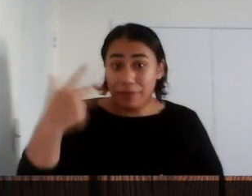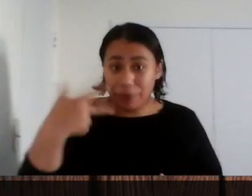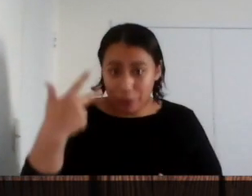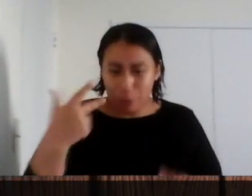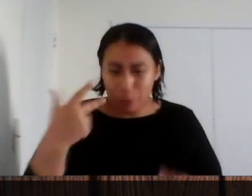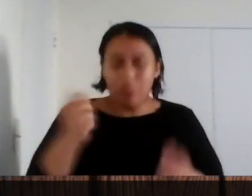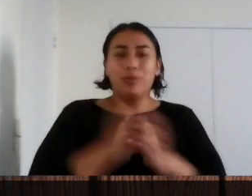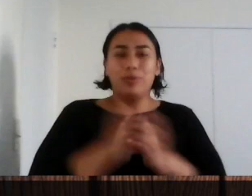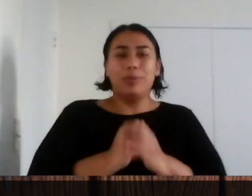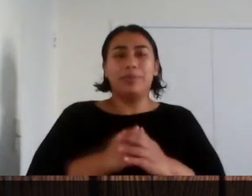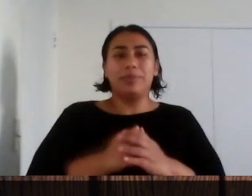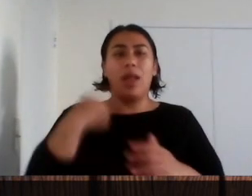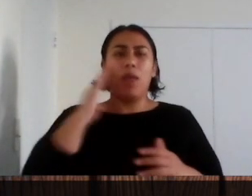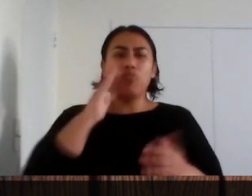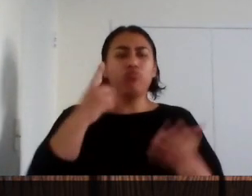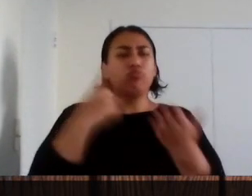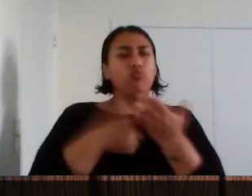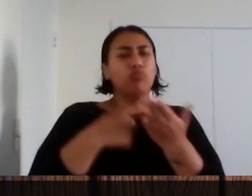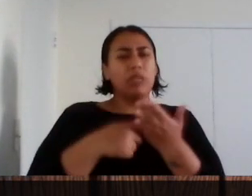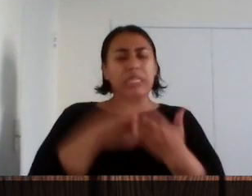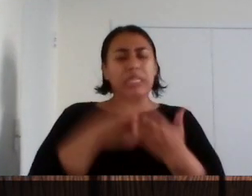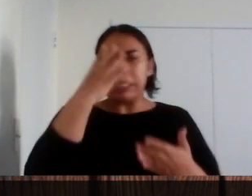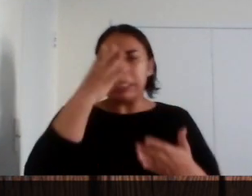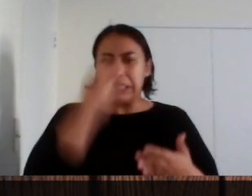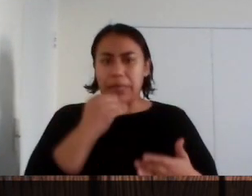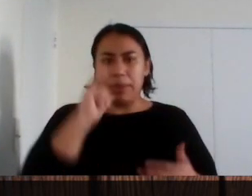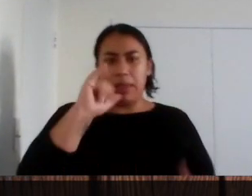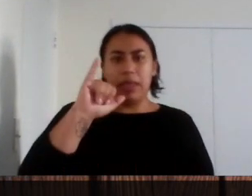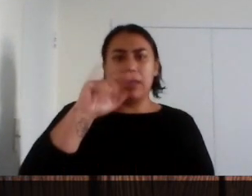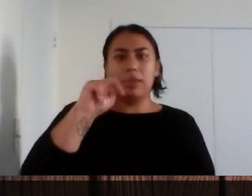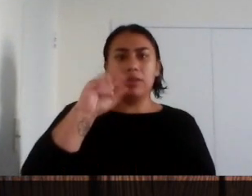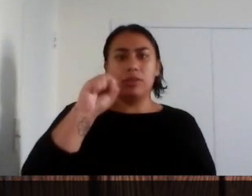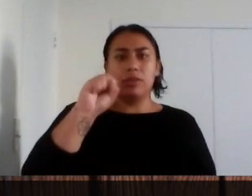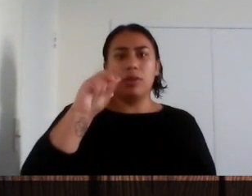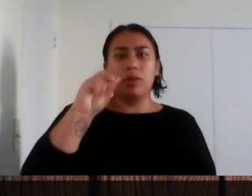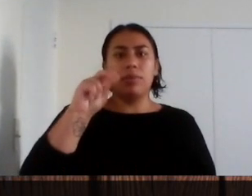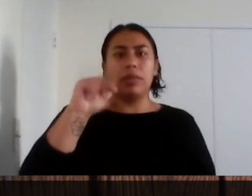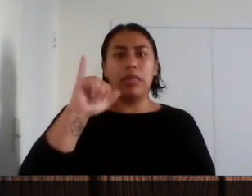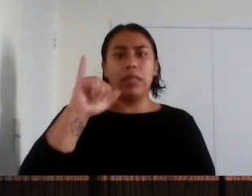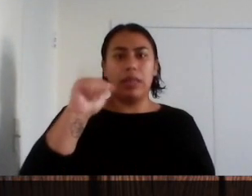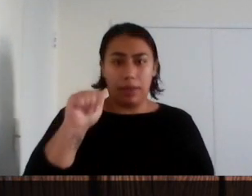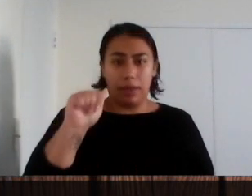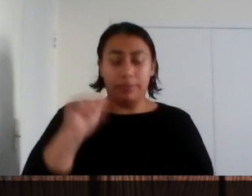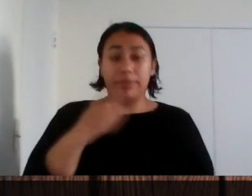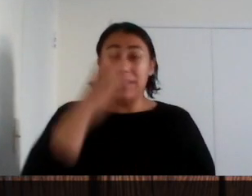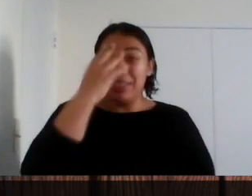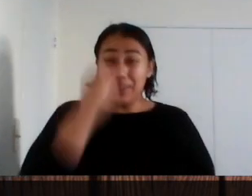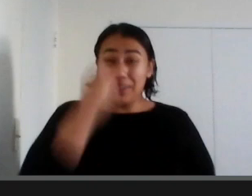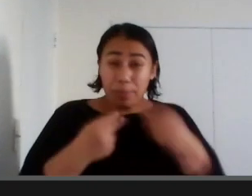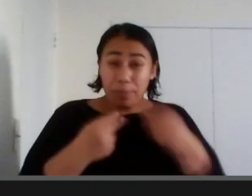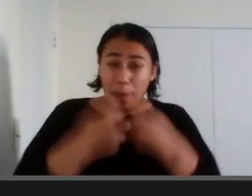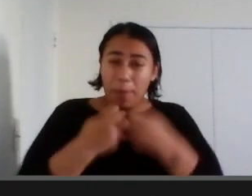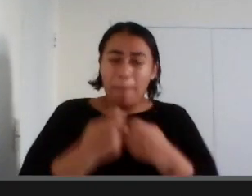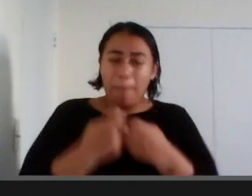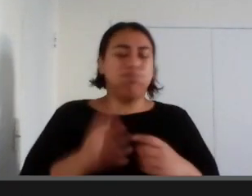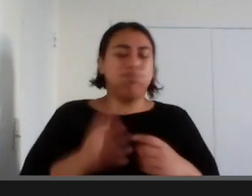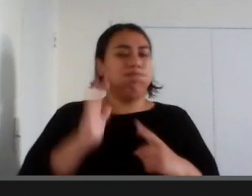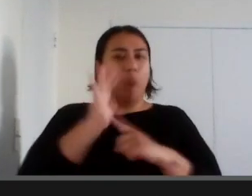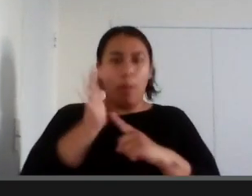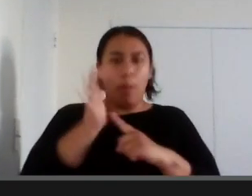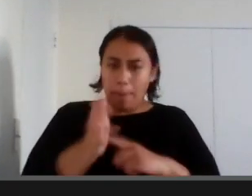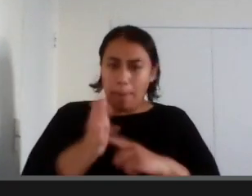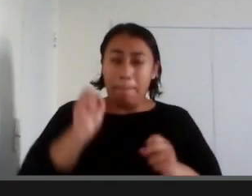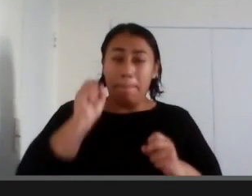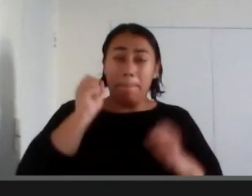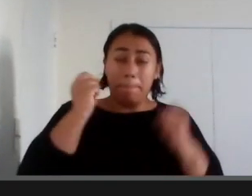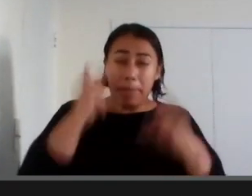the Medical Cannabis Now series, we'll be talking about sleep, insomnia, and using medical cannabis. Sleep disorders are one of the most